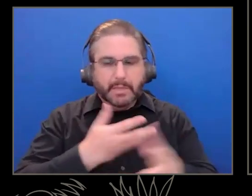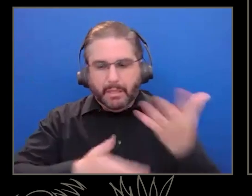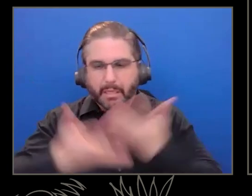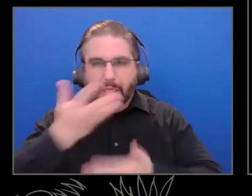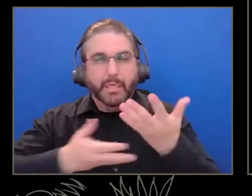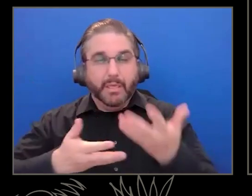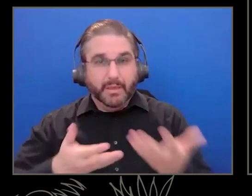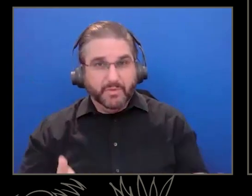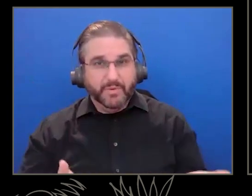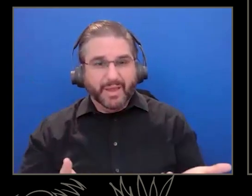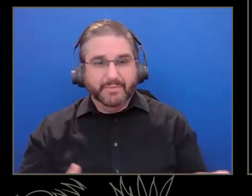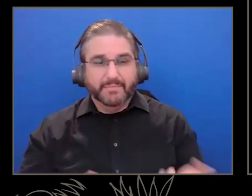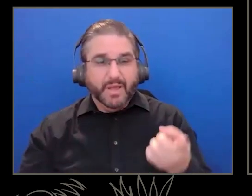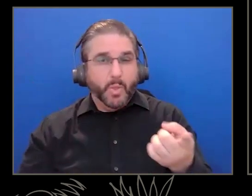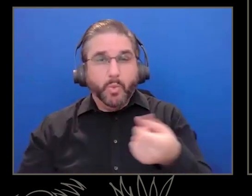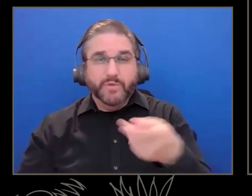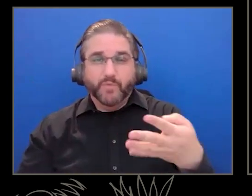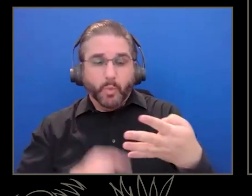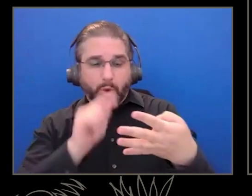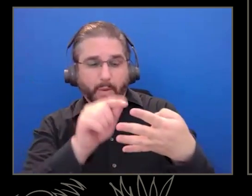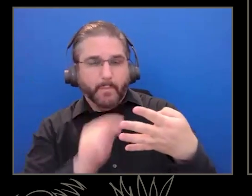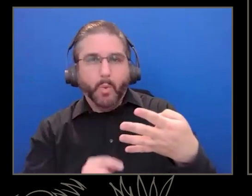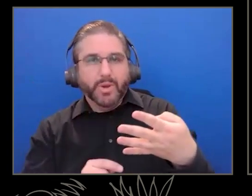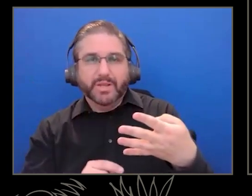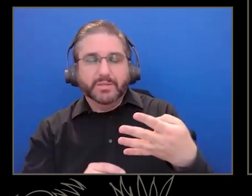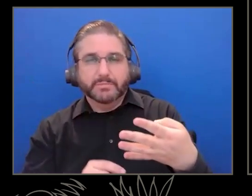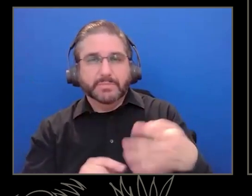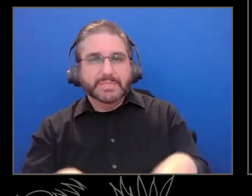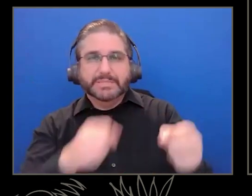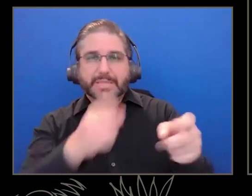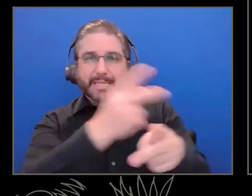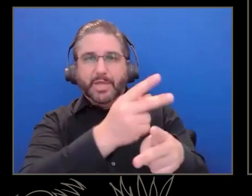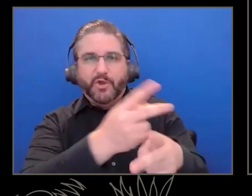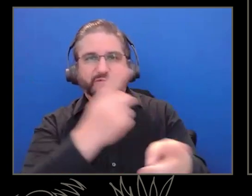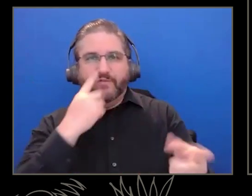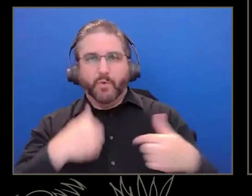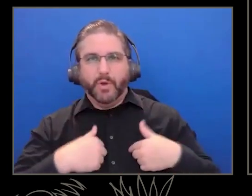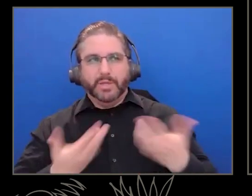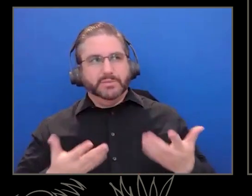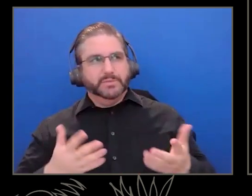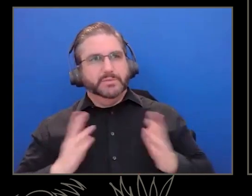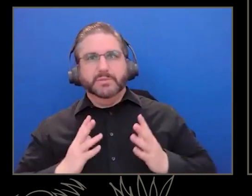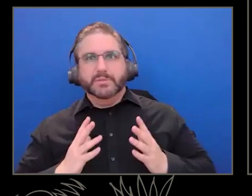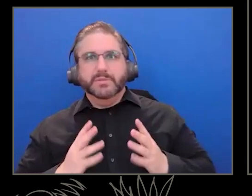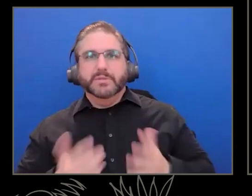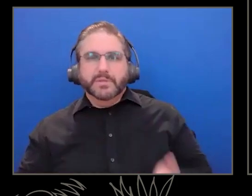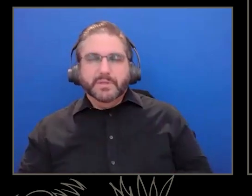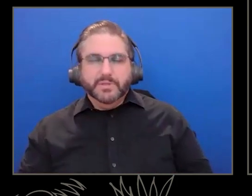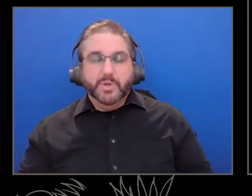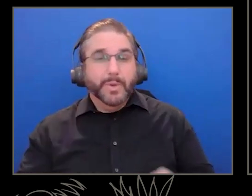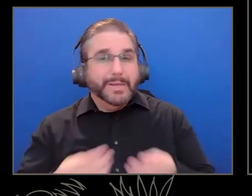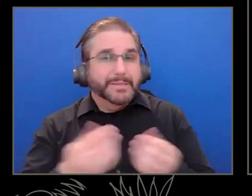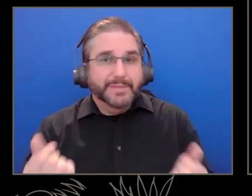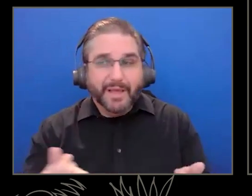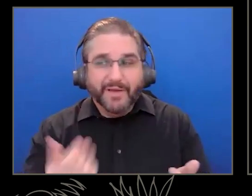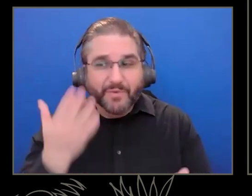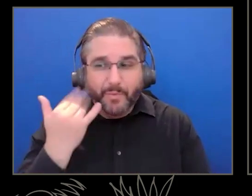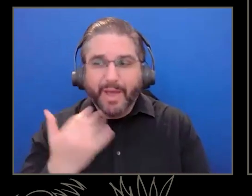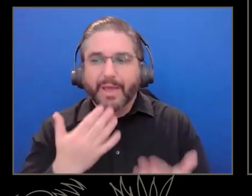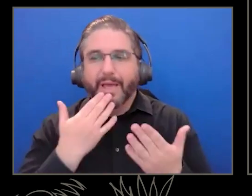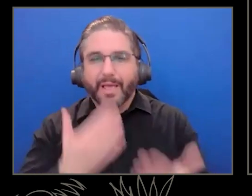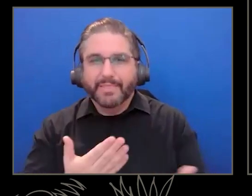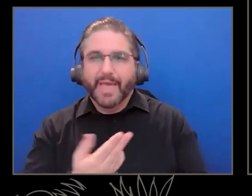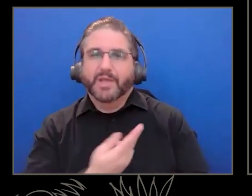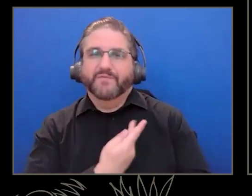and patterns just manage it all for developers. And it's all mostly thanks to us using more of the